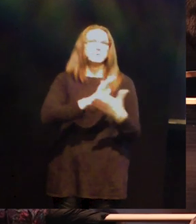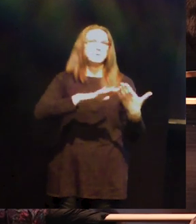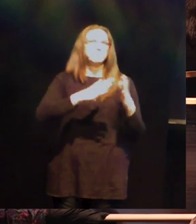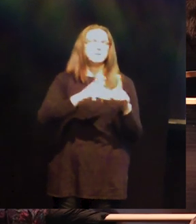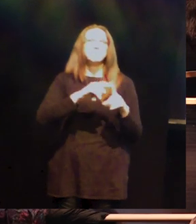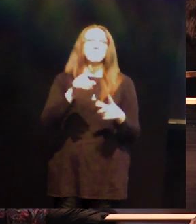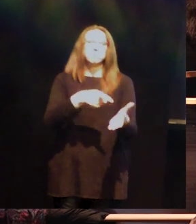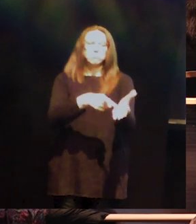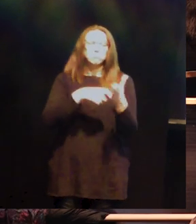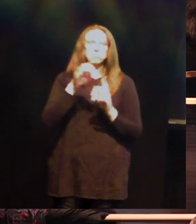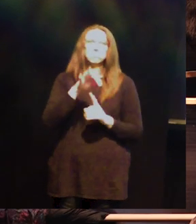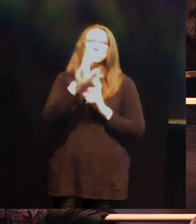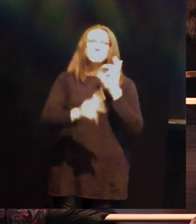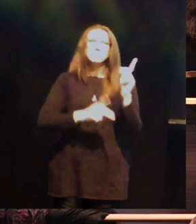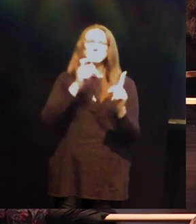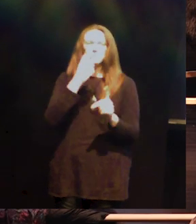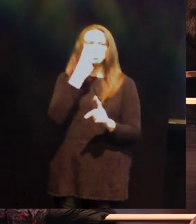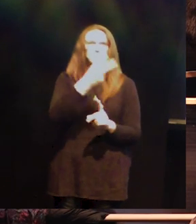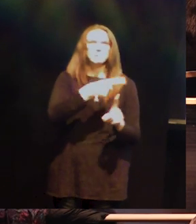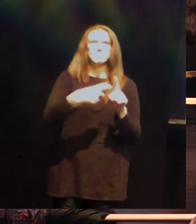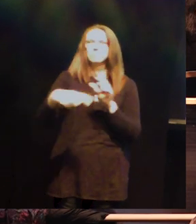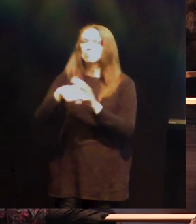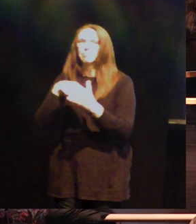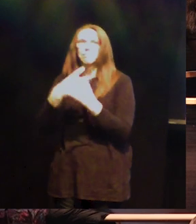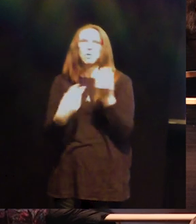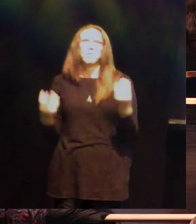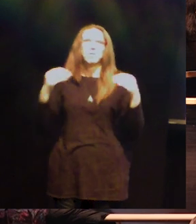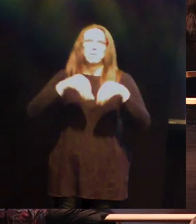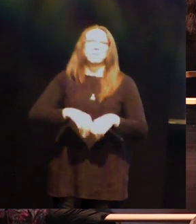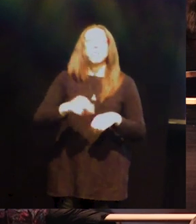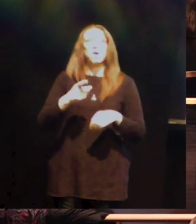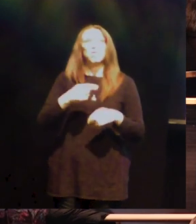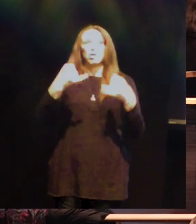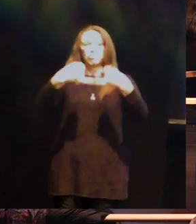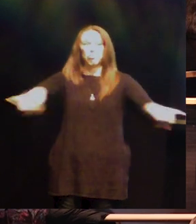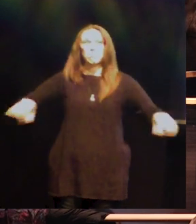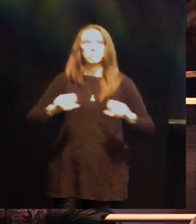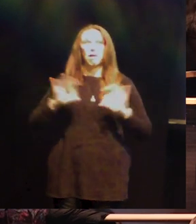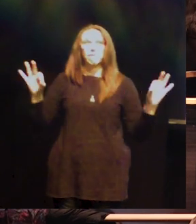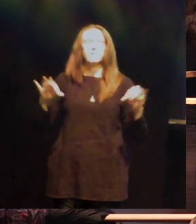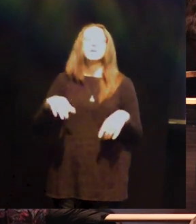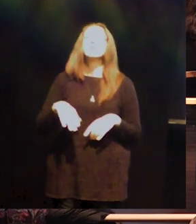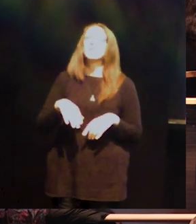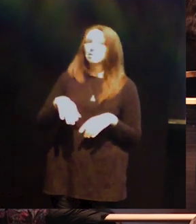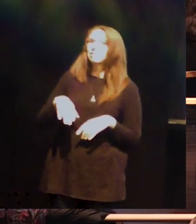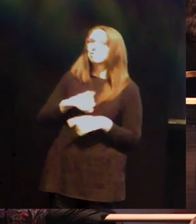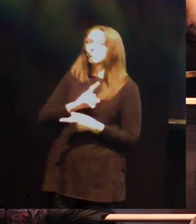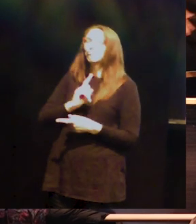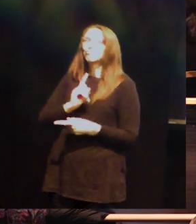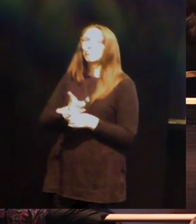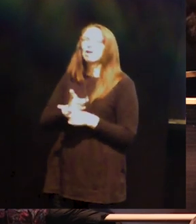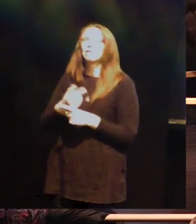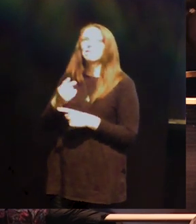to embrace the good and the bad, you know, or you could shut yourself off. Yeah, and that's kind of what the film, right, it has